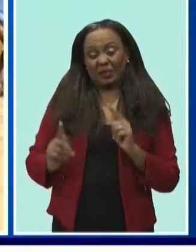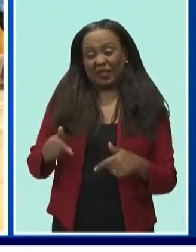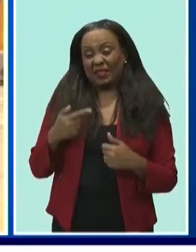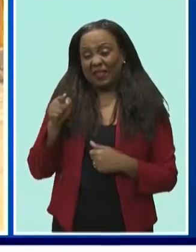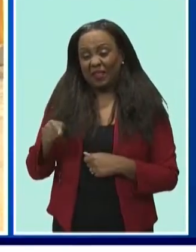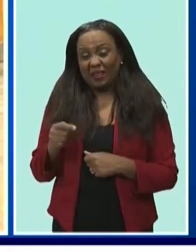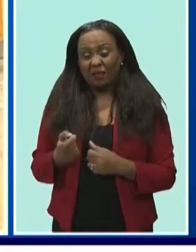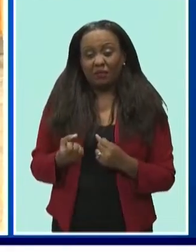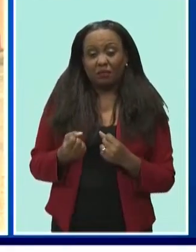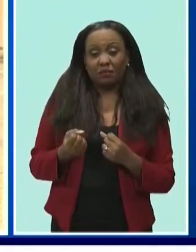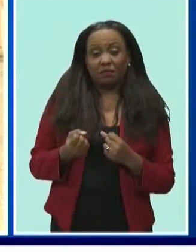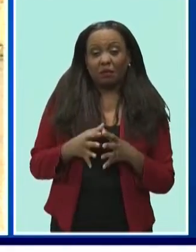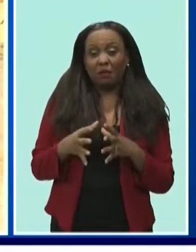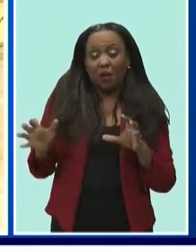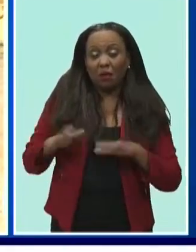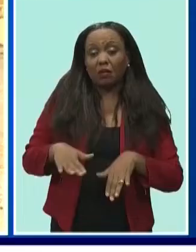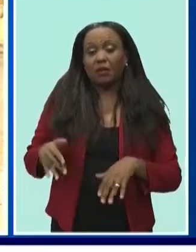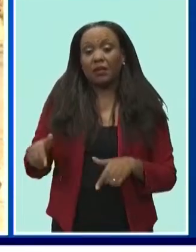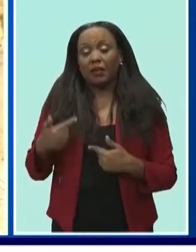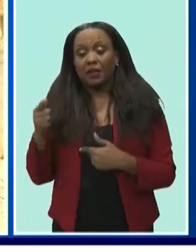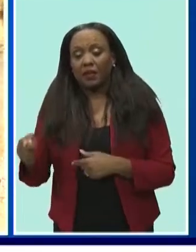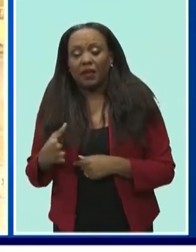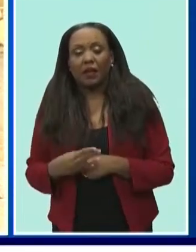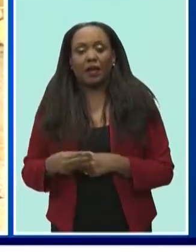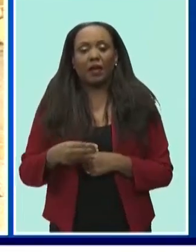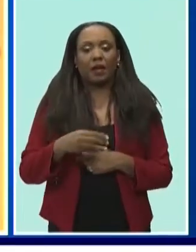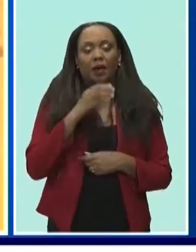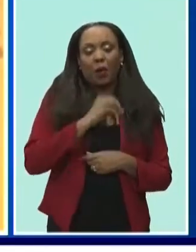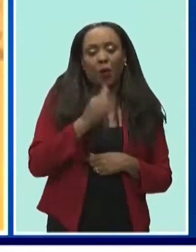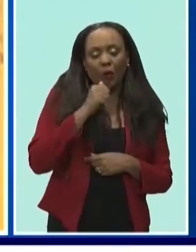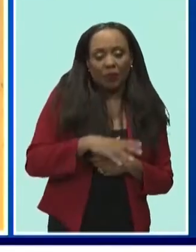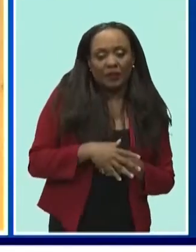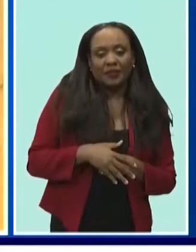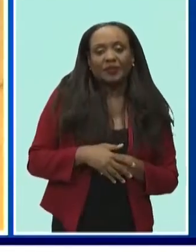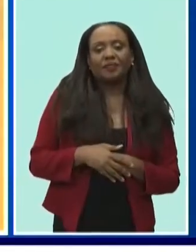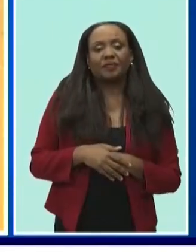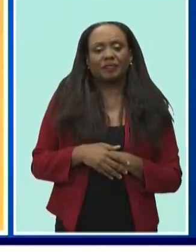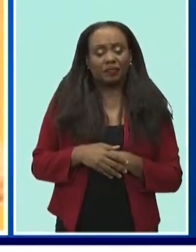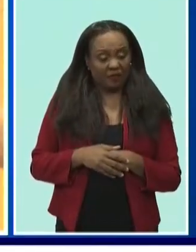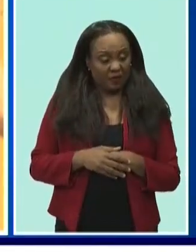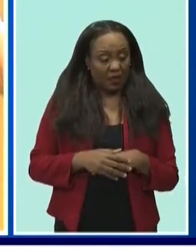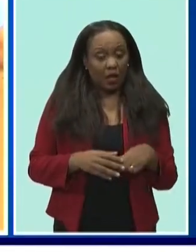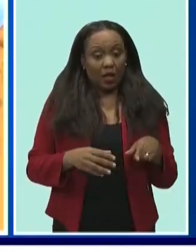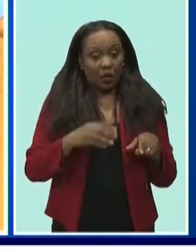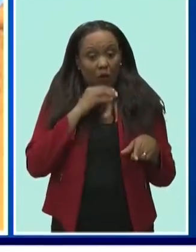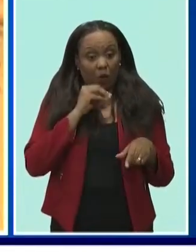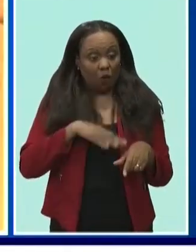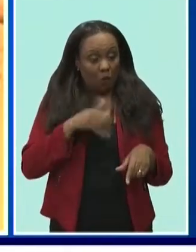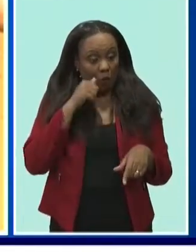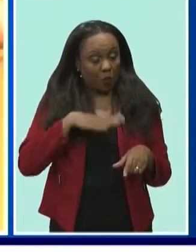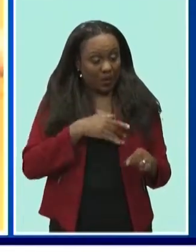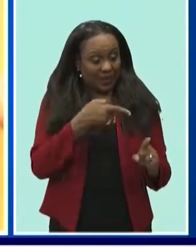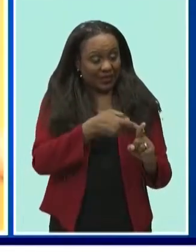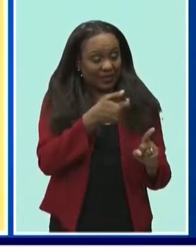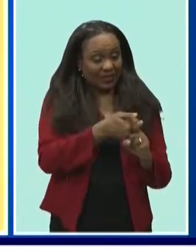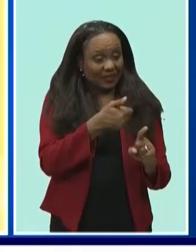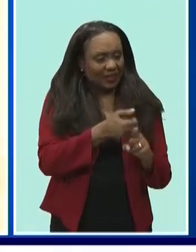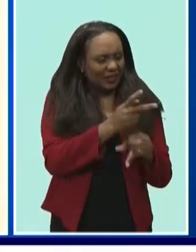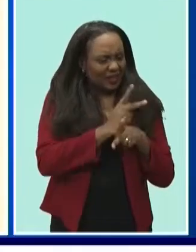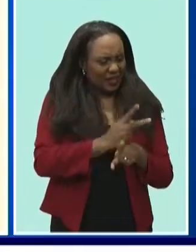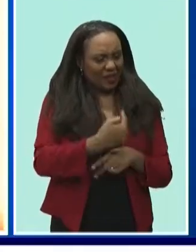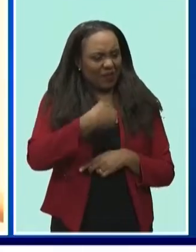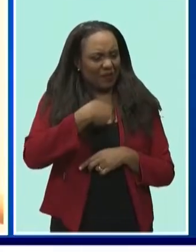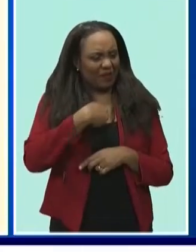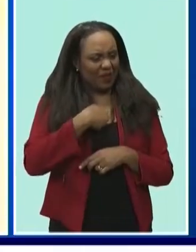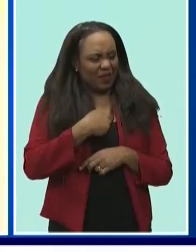several children and an elderly woman who's like a mother to him. This lady take care of my mom for me when she was living. And I told my